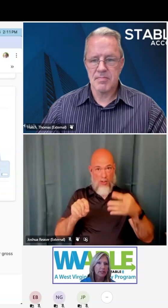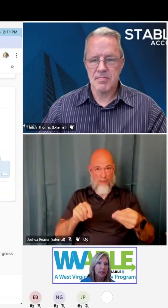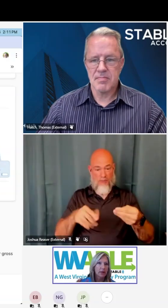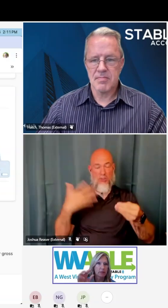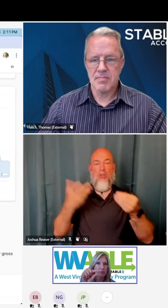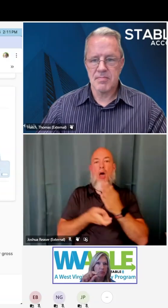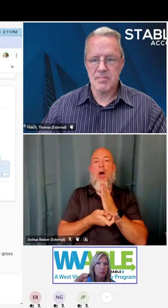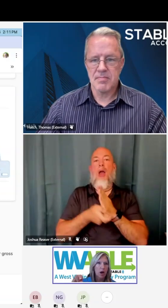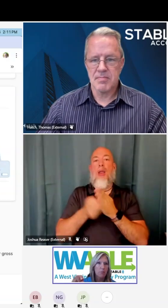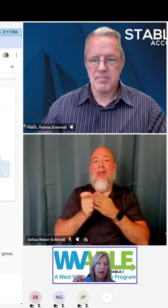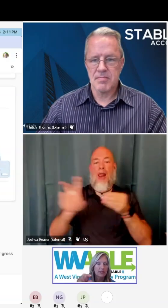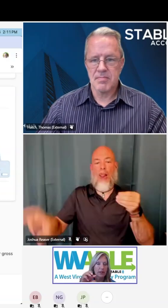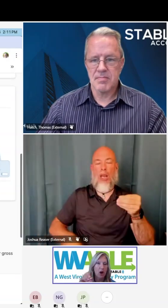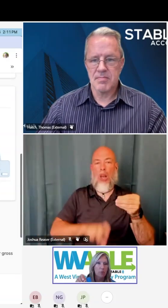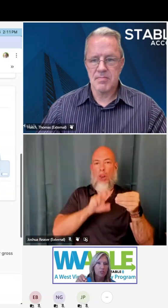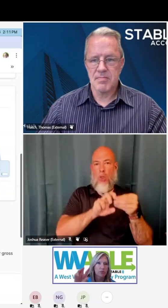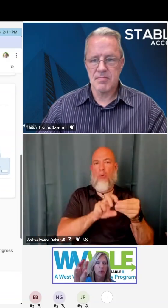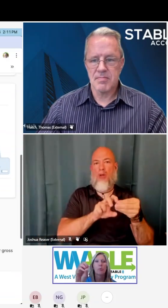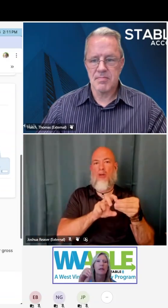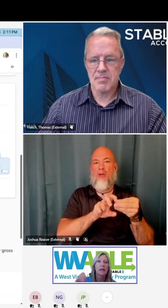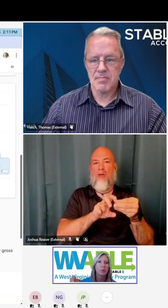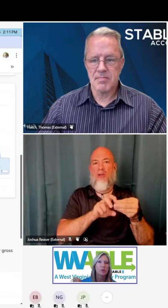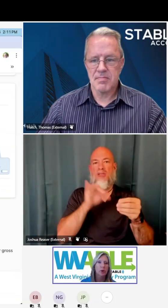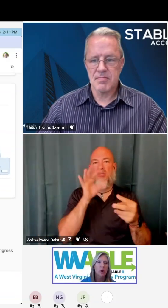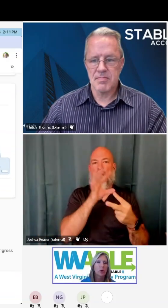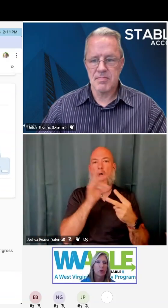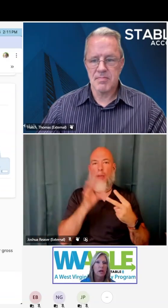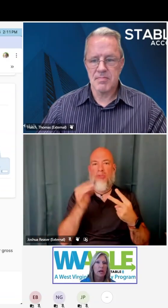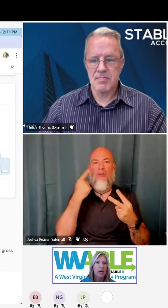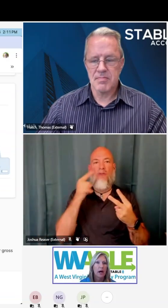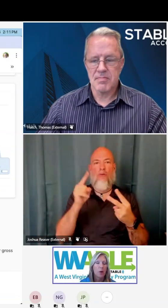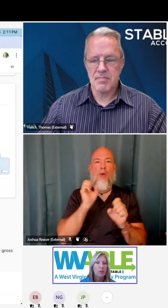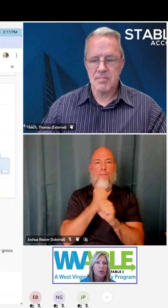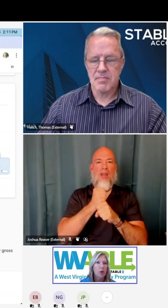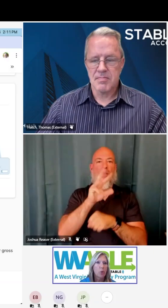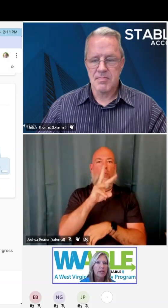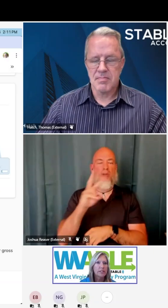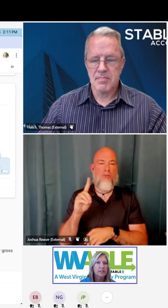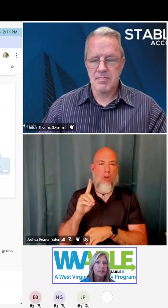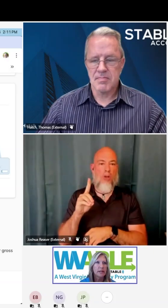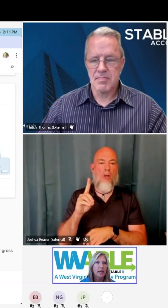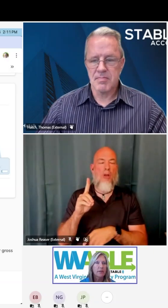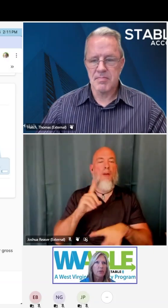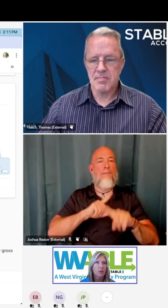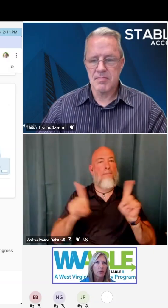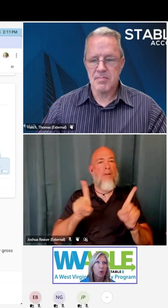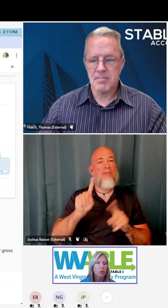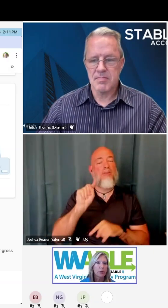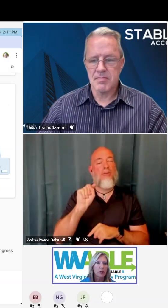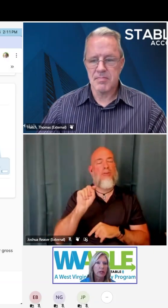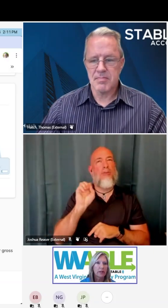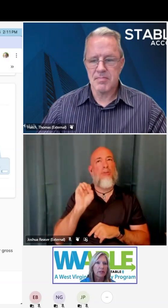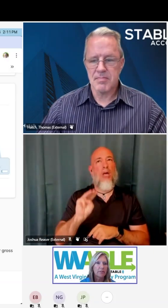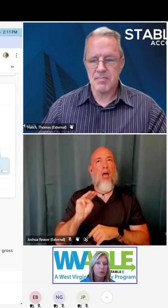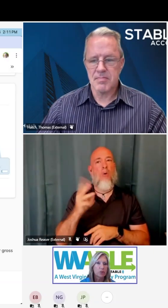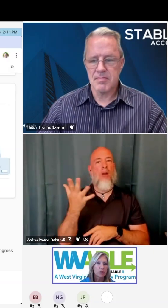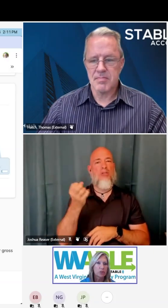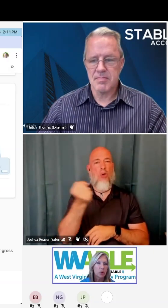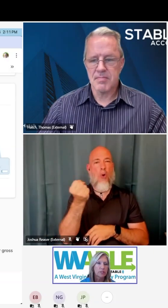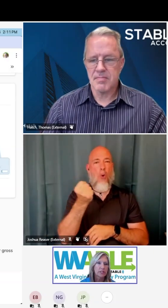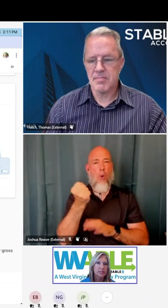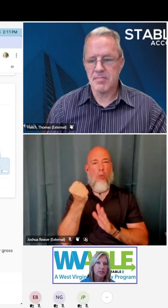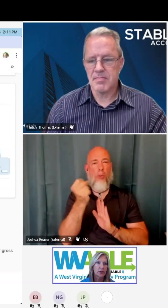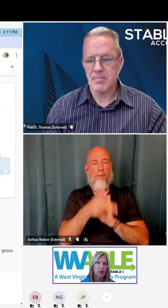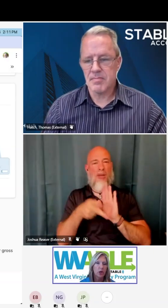loaded as an option for making a withdrawal. But Tom, what is the whole period that folks